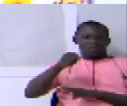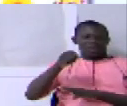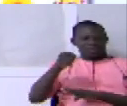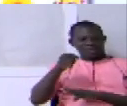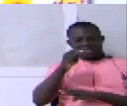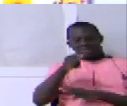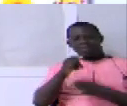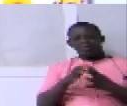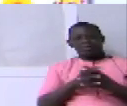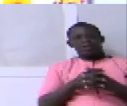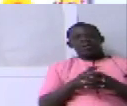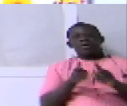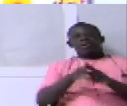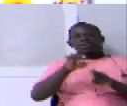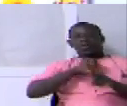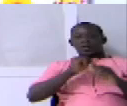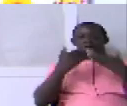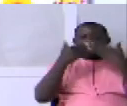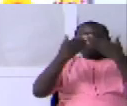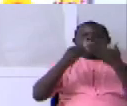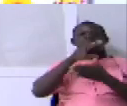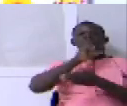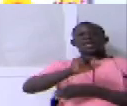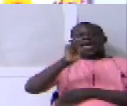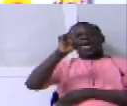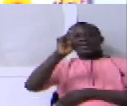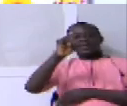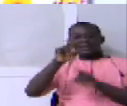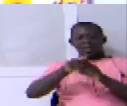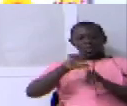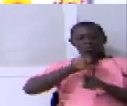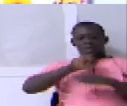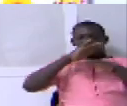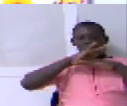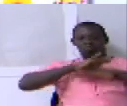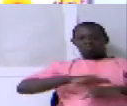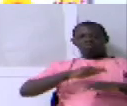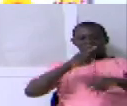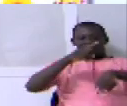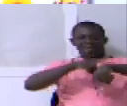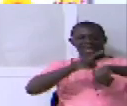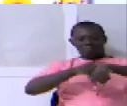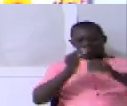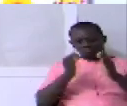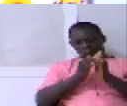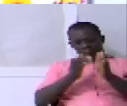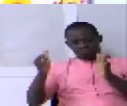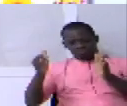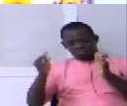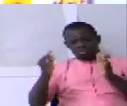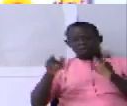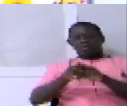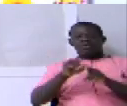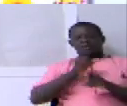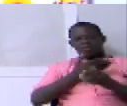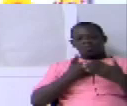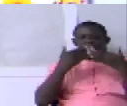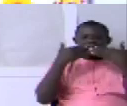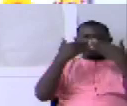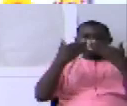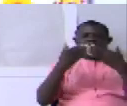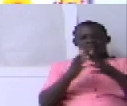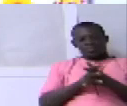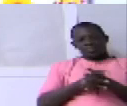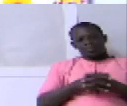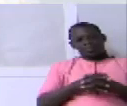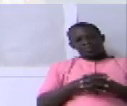munyineti. He will be telling them, Mr. X goes on rest at this time to this time. Kafo ye fananko kari fulana ala